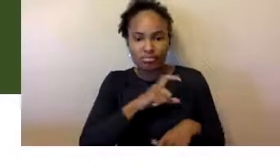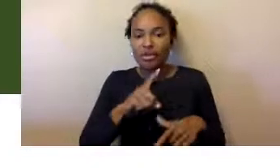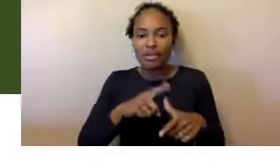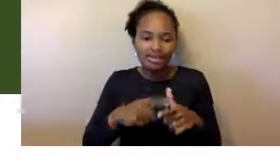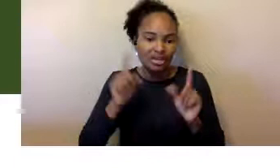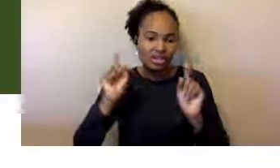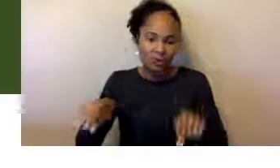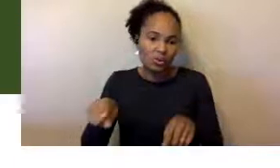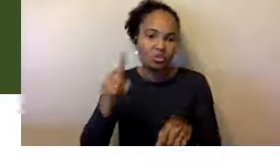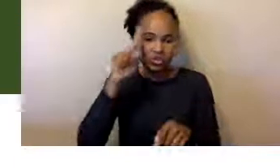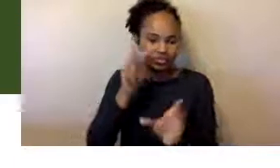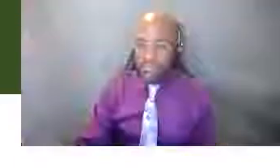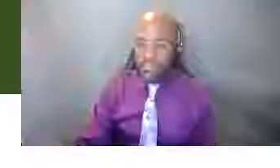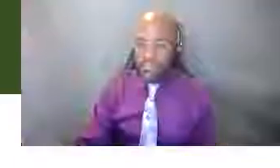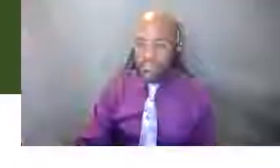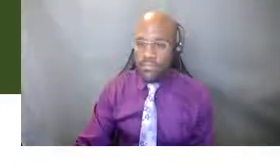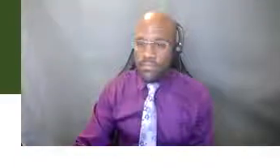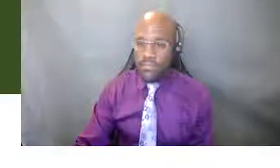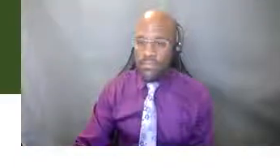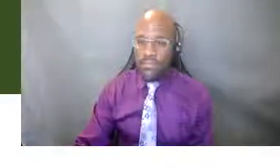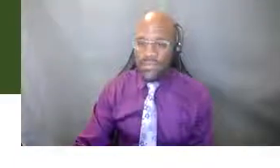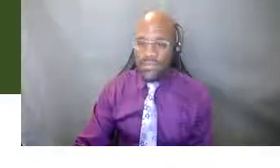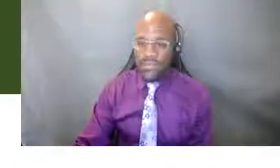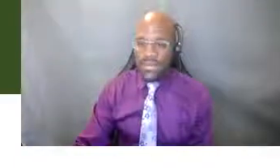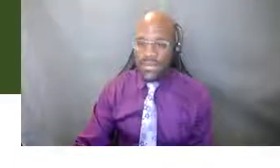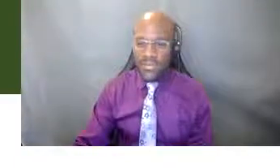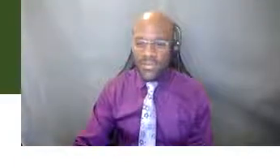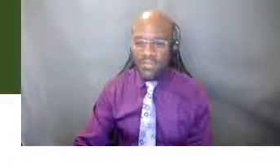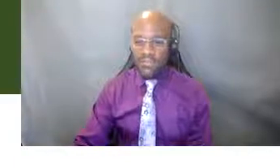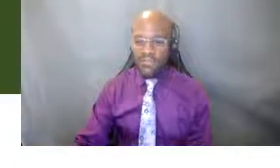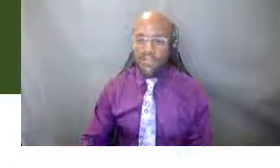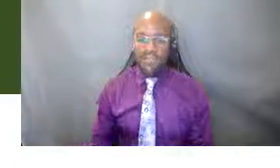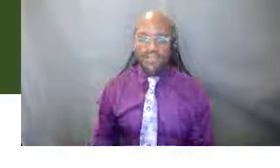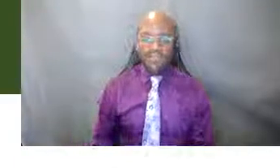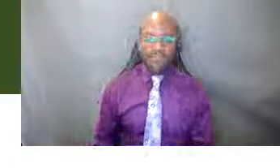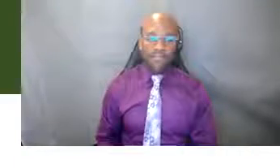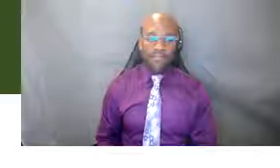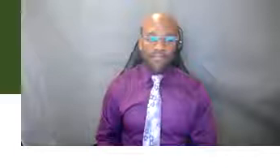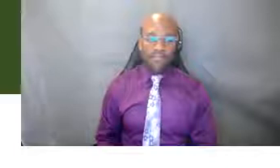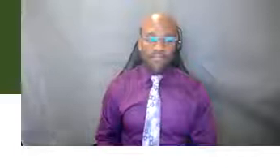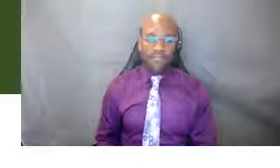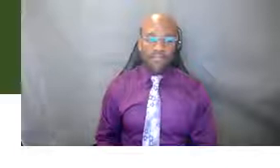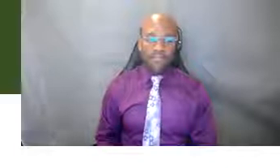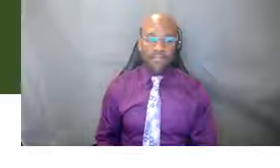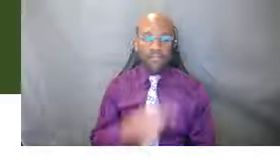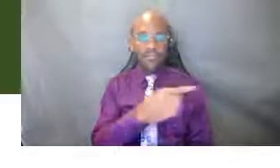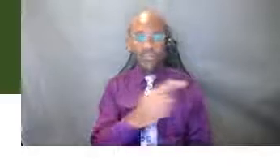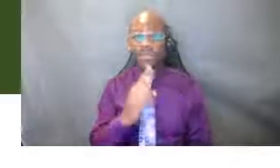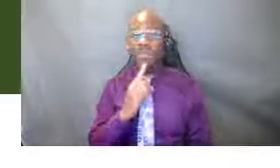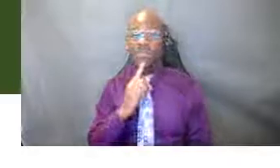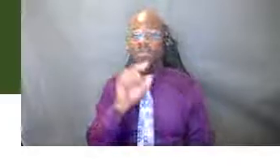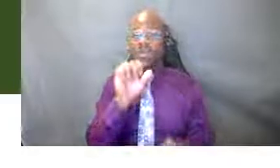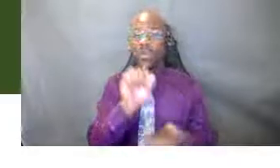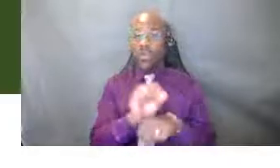So, and just some some real life stories